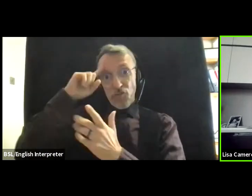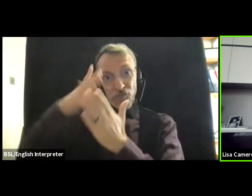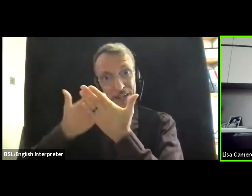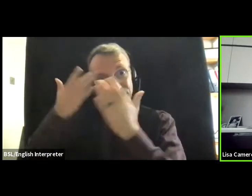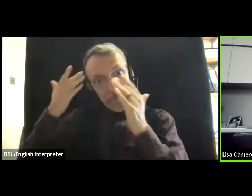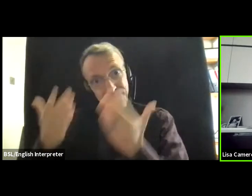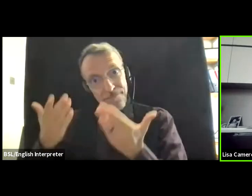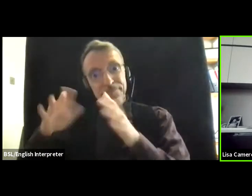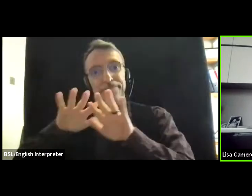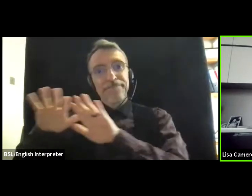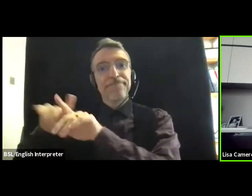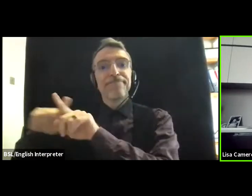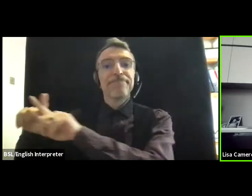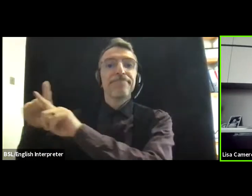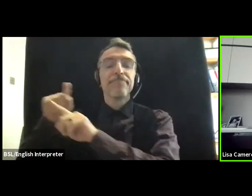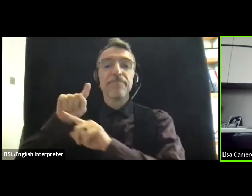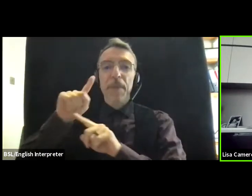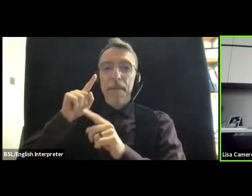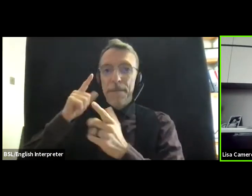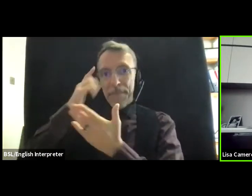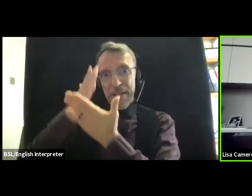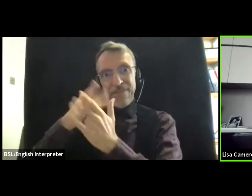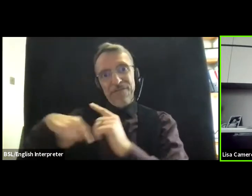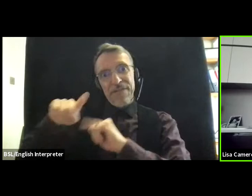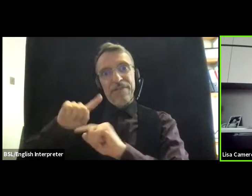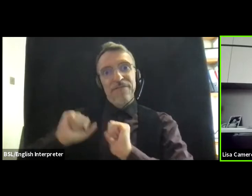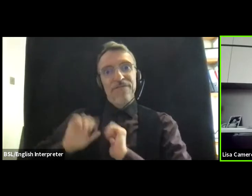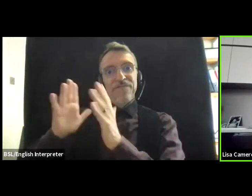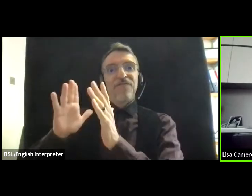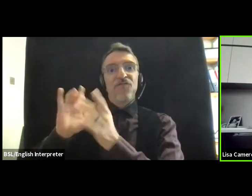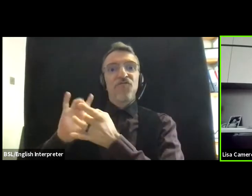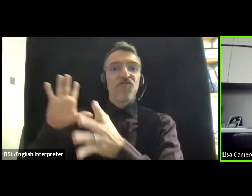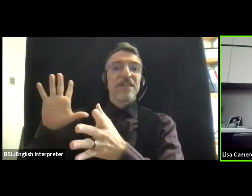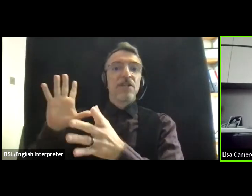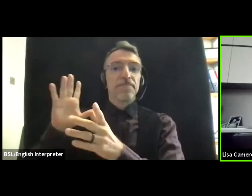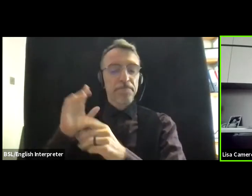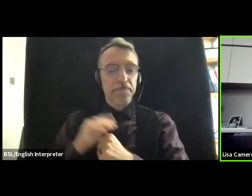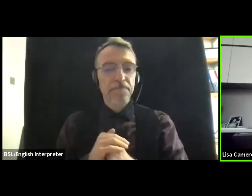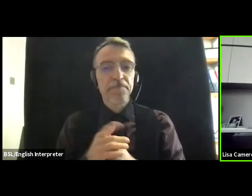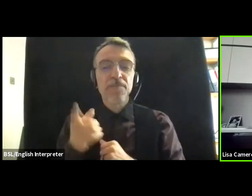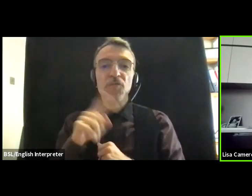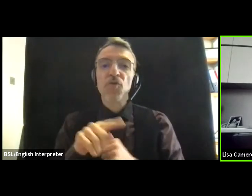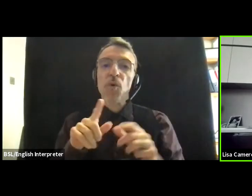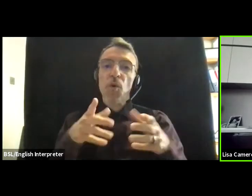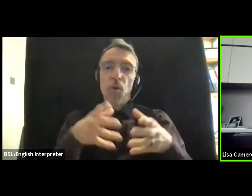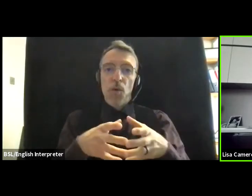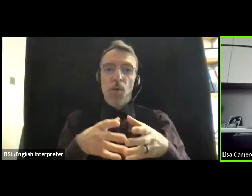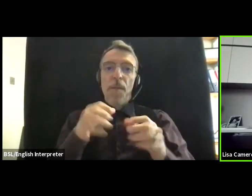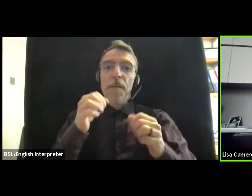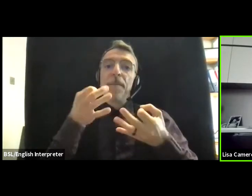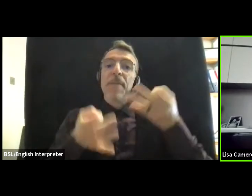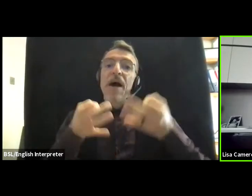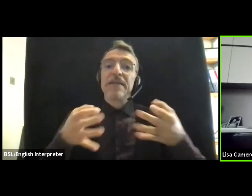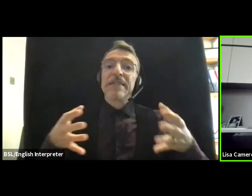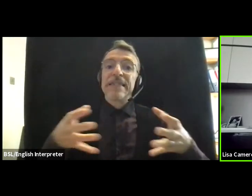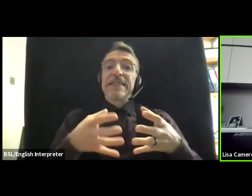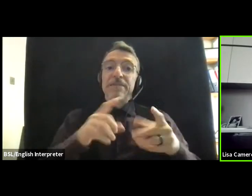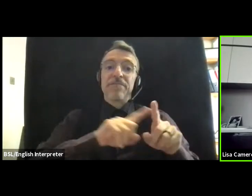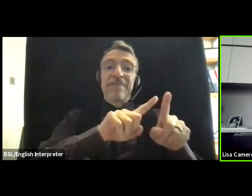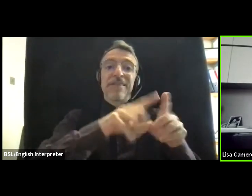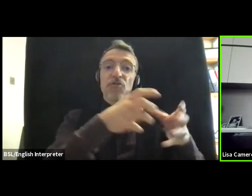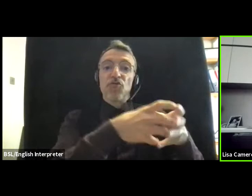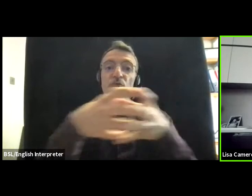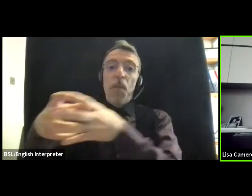be co-hosting this session today with an excellent cross-party colleague who's chair of the All-Party Group